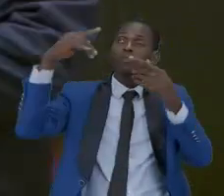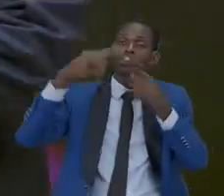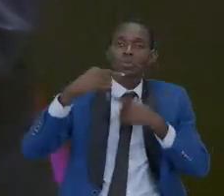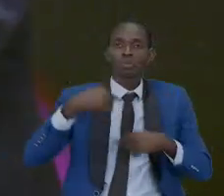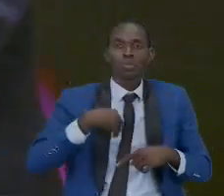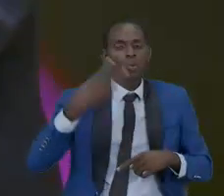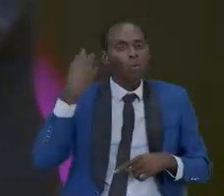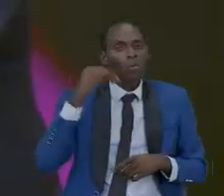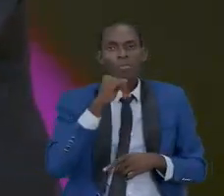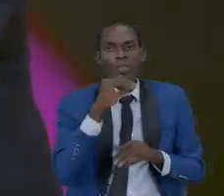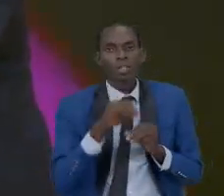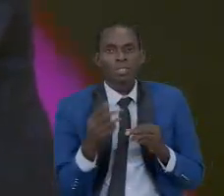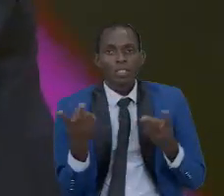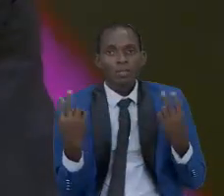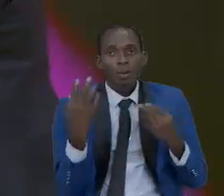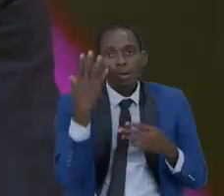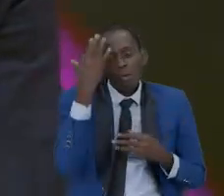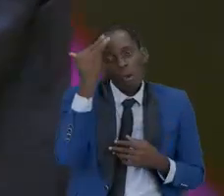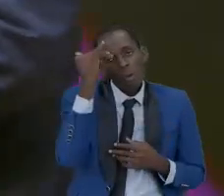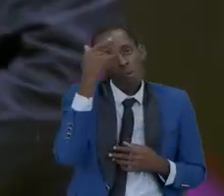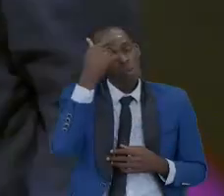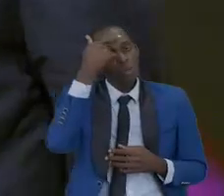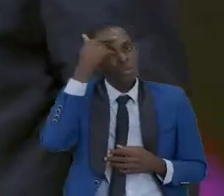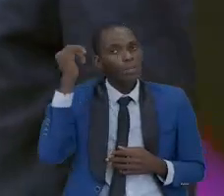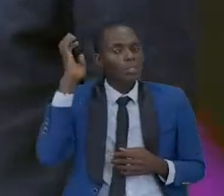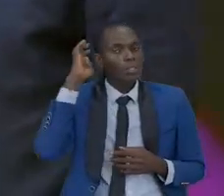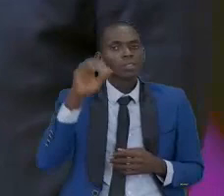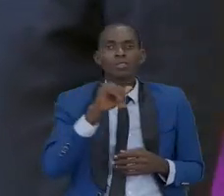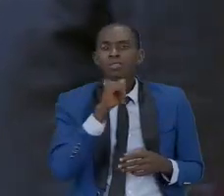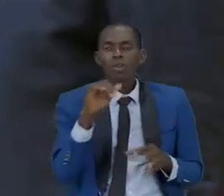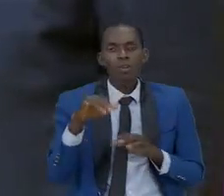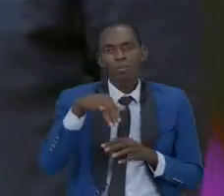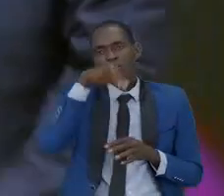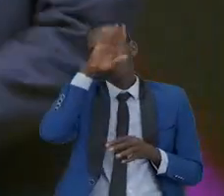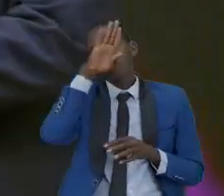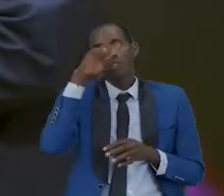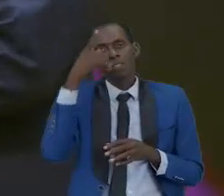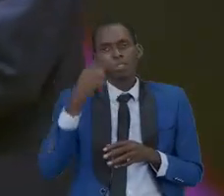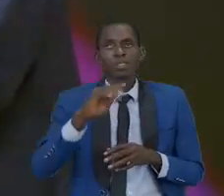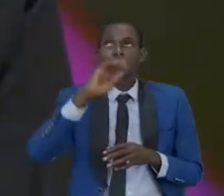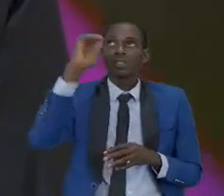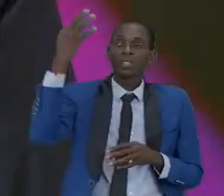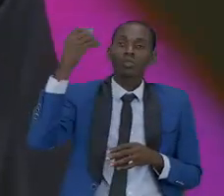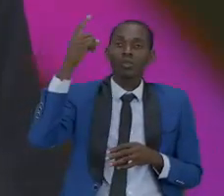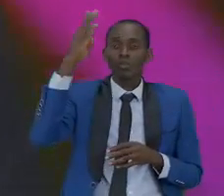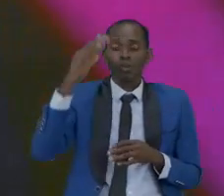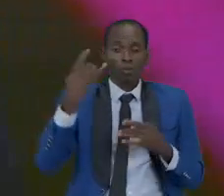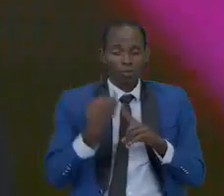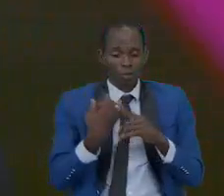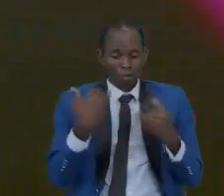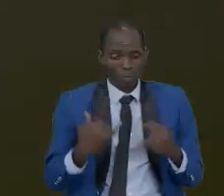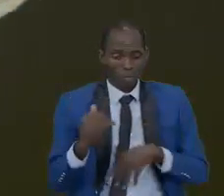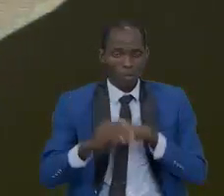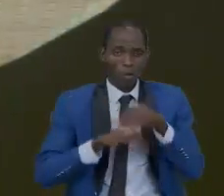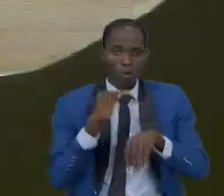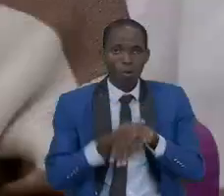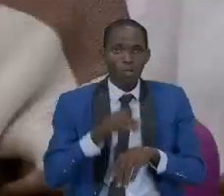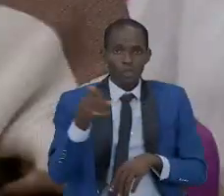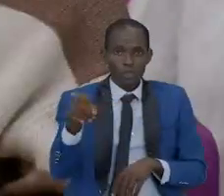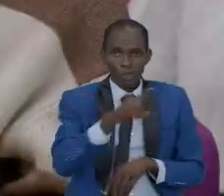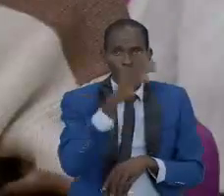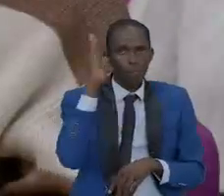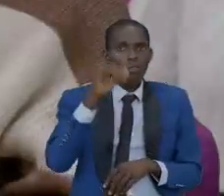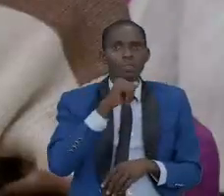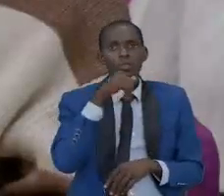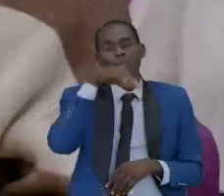not in vain because he did not frustrate the grace of God from today you will not frustrate the grace